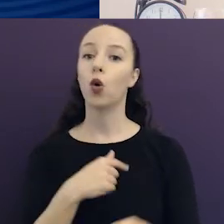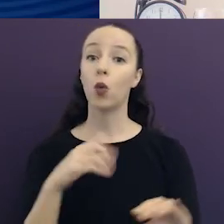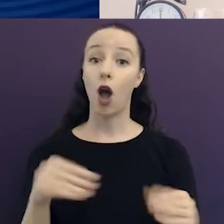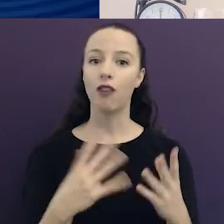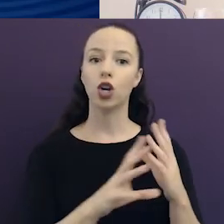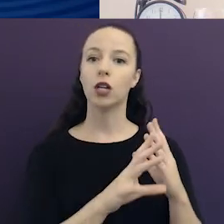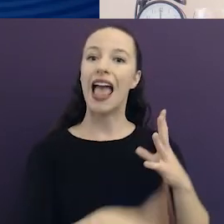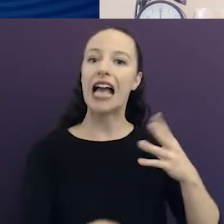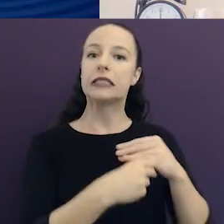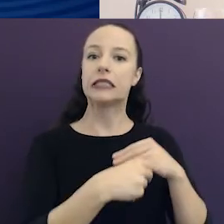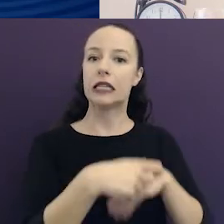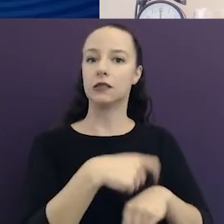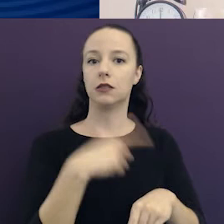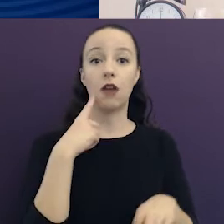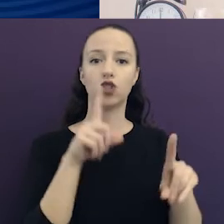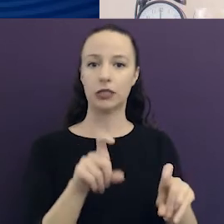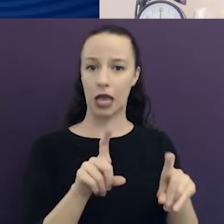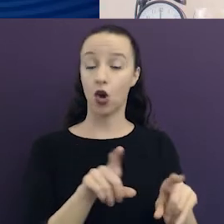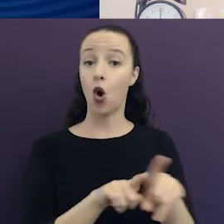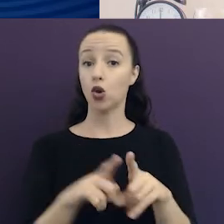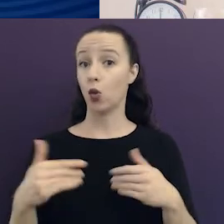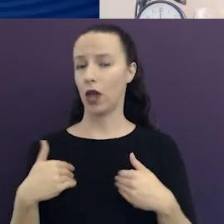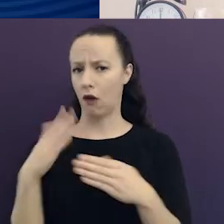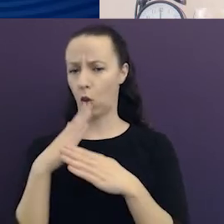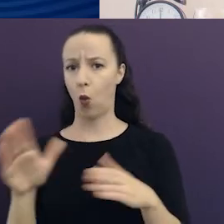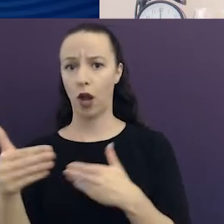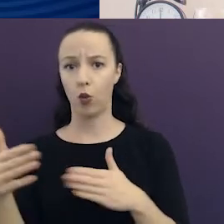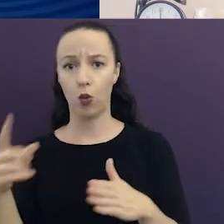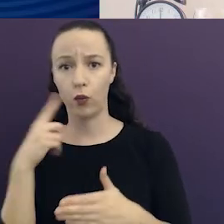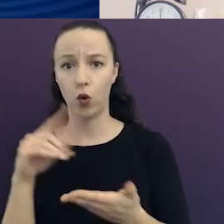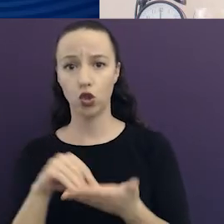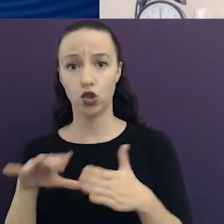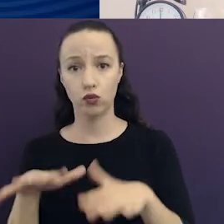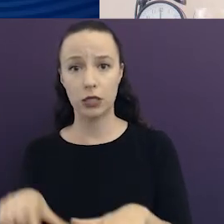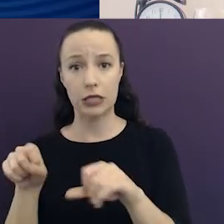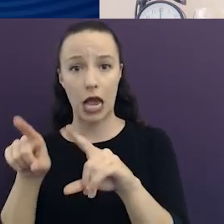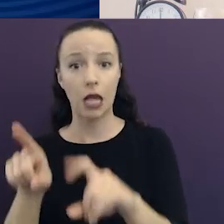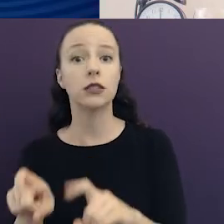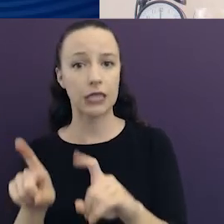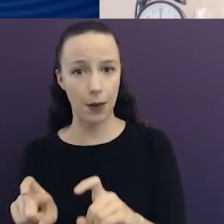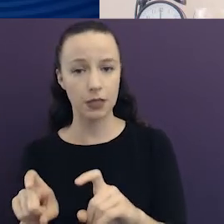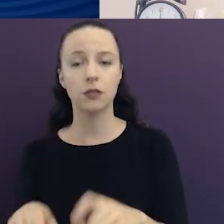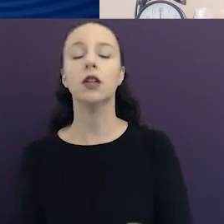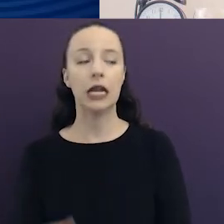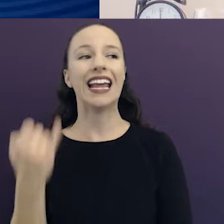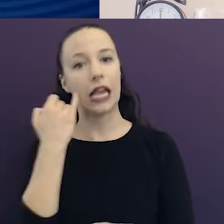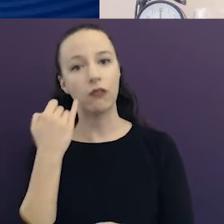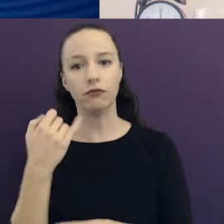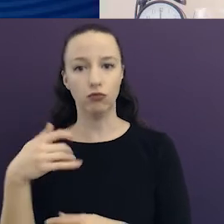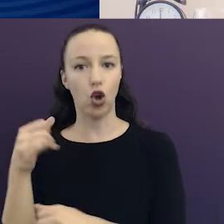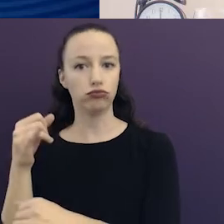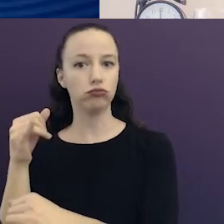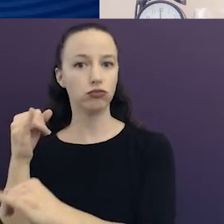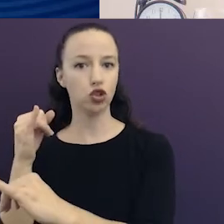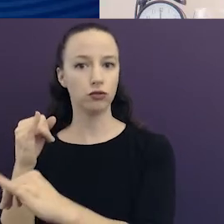offer extended testing time. We have a quiet testing center where students can take their exams if they're taking